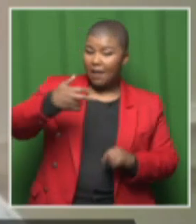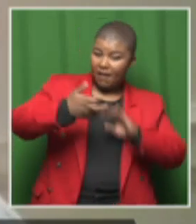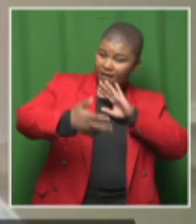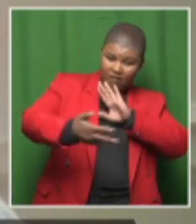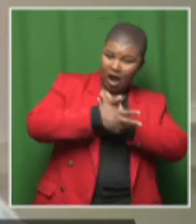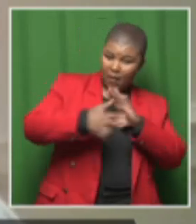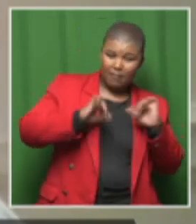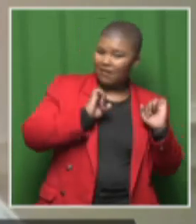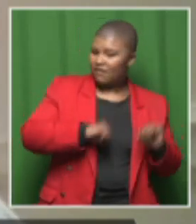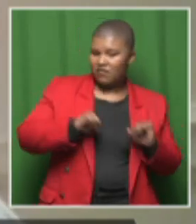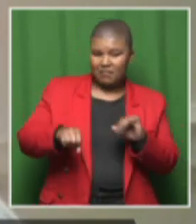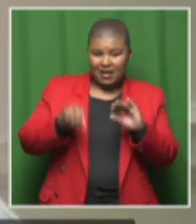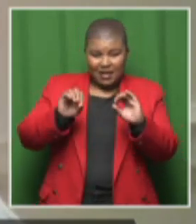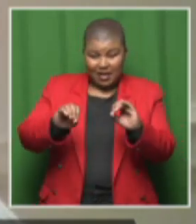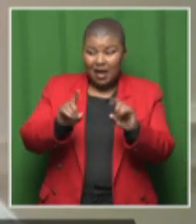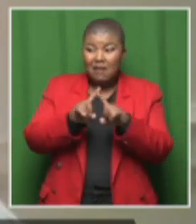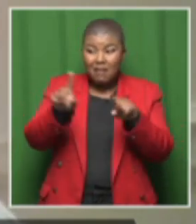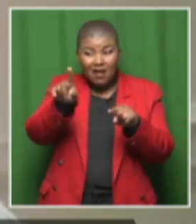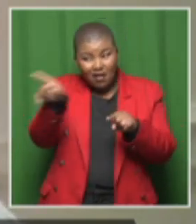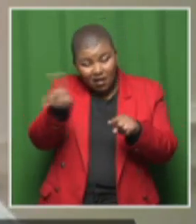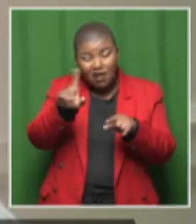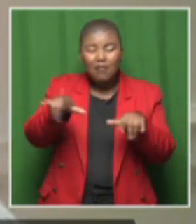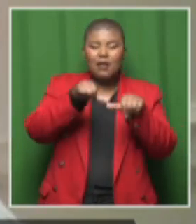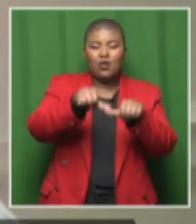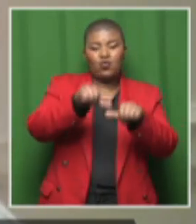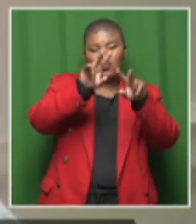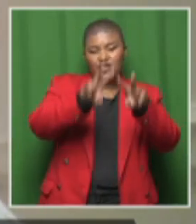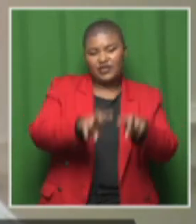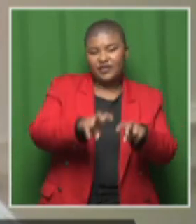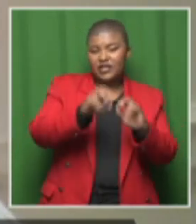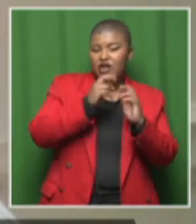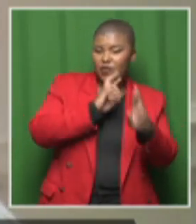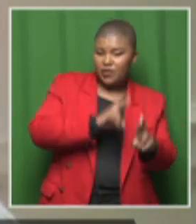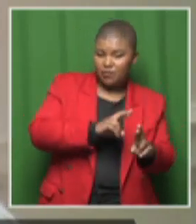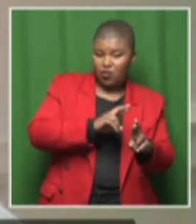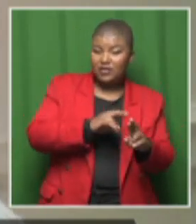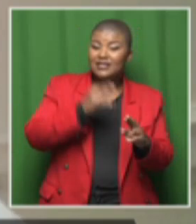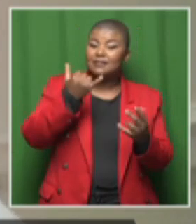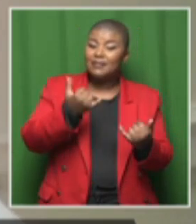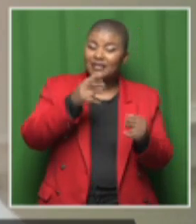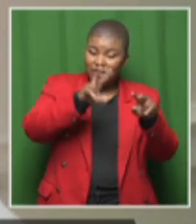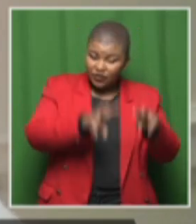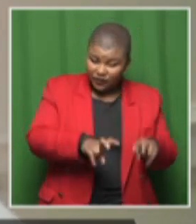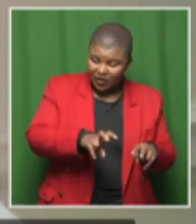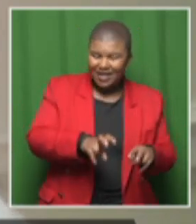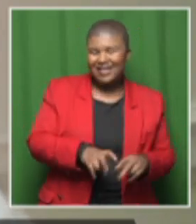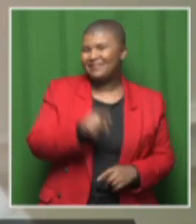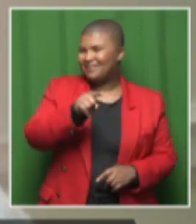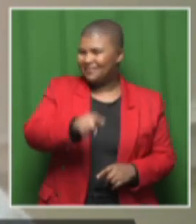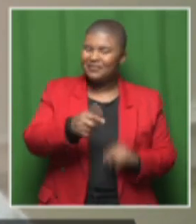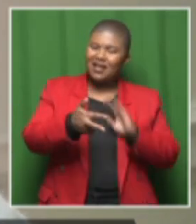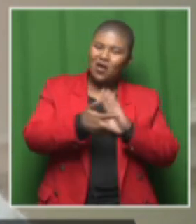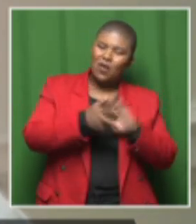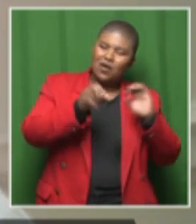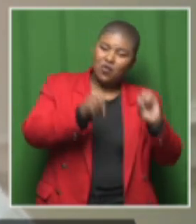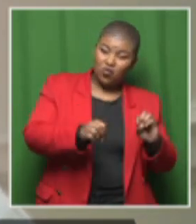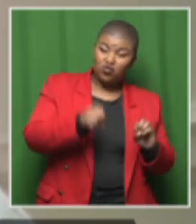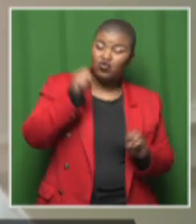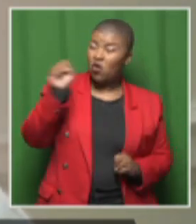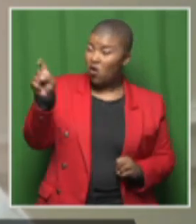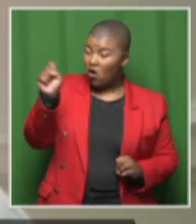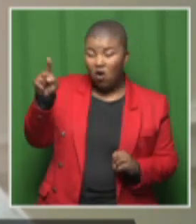and them being reasonably expected to have been aware that this investigation is not authorized, were